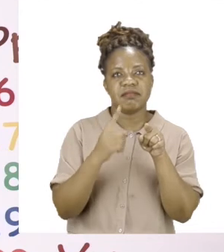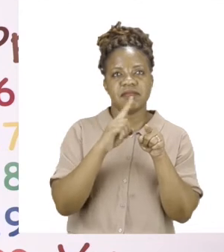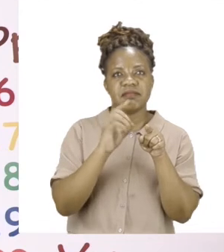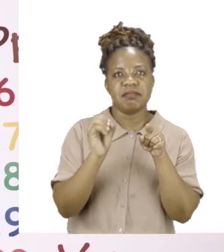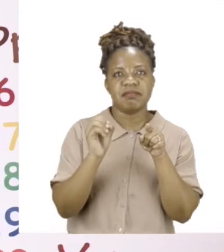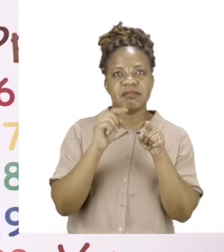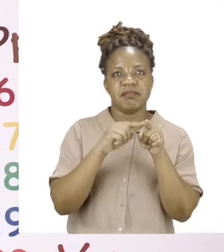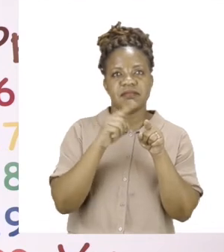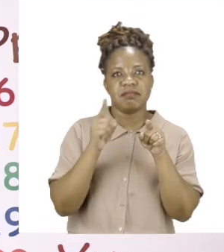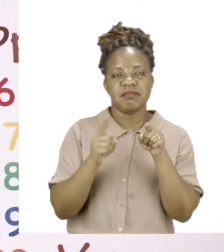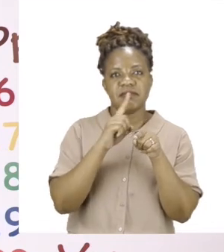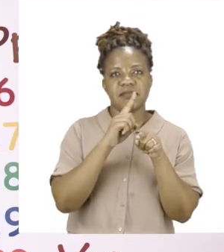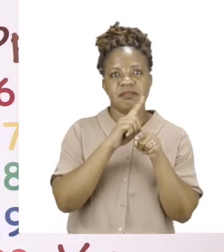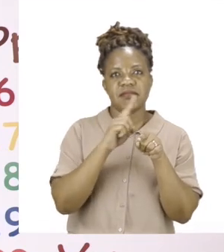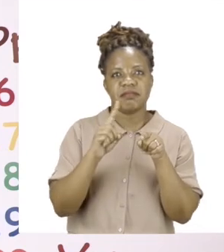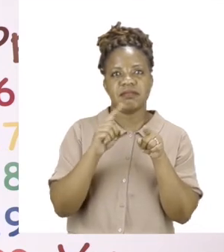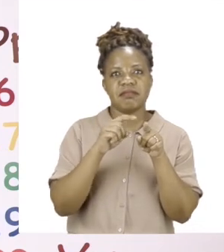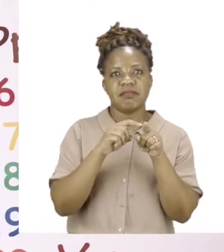5, 6,